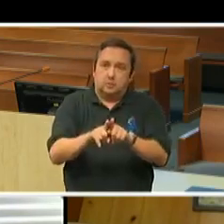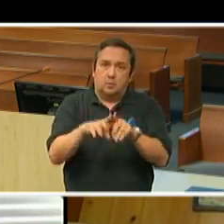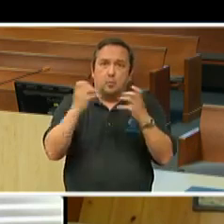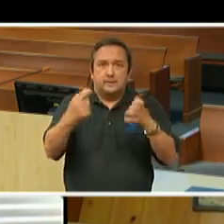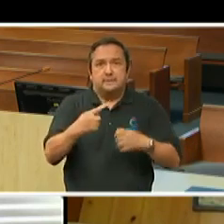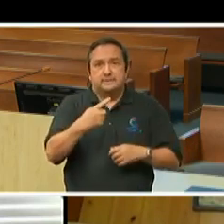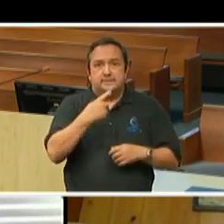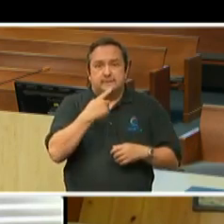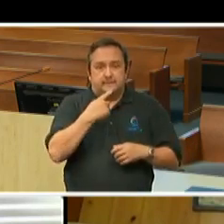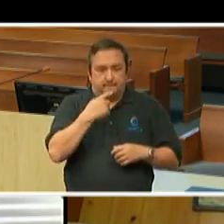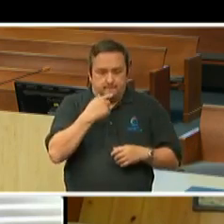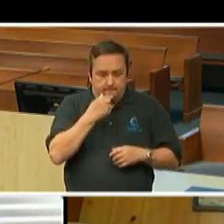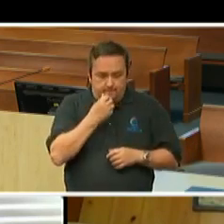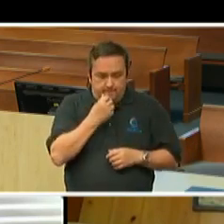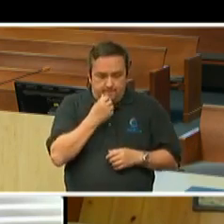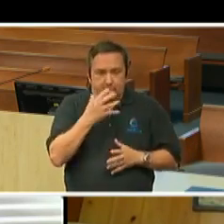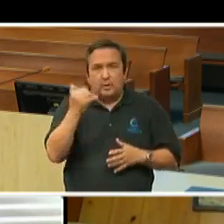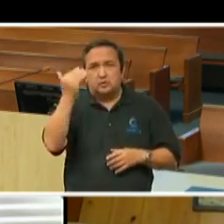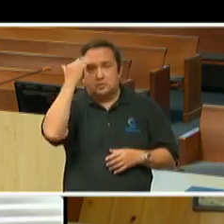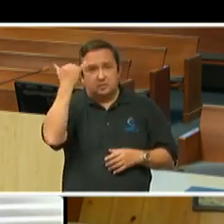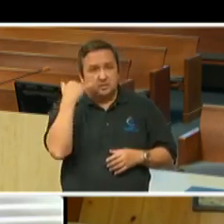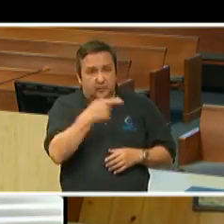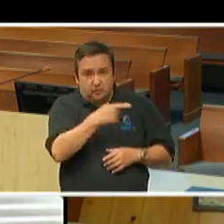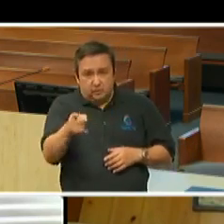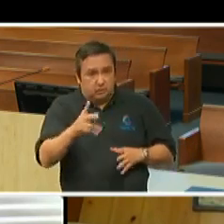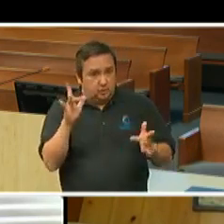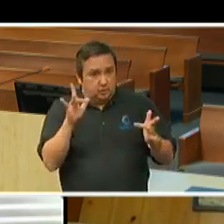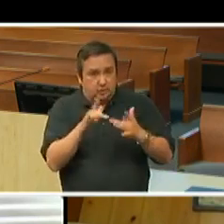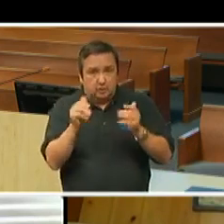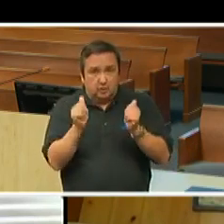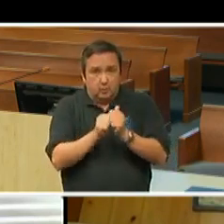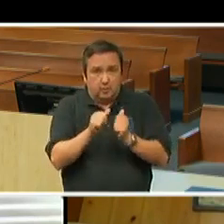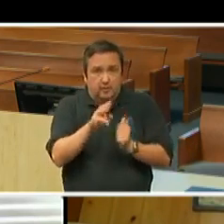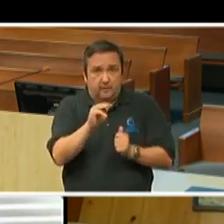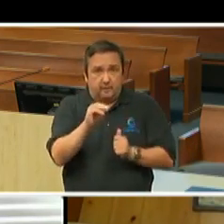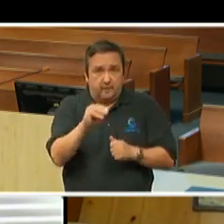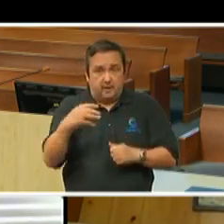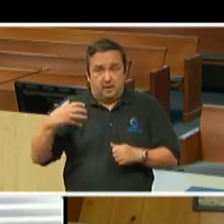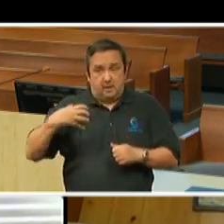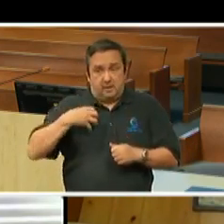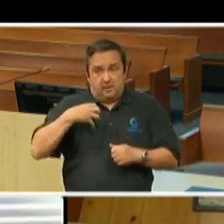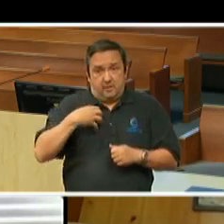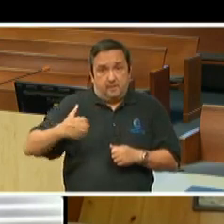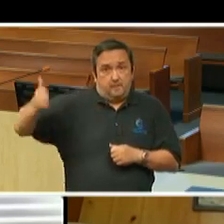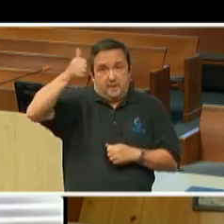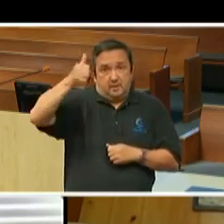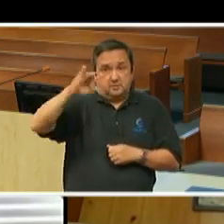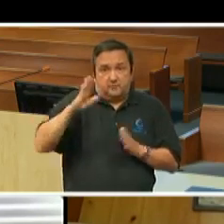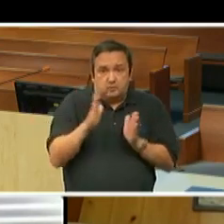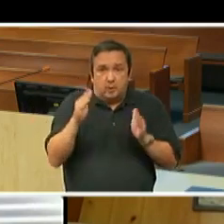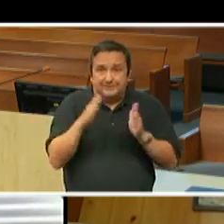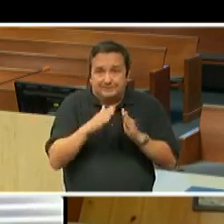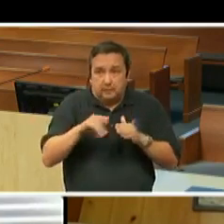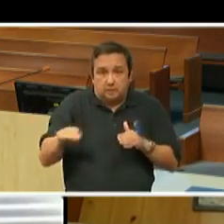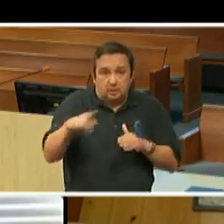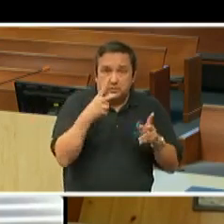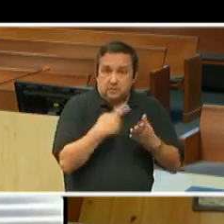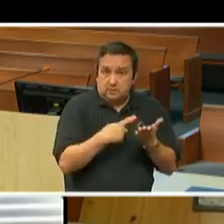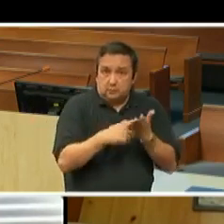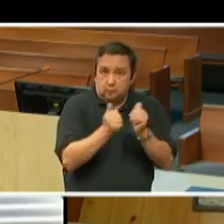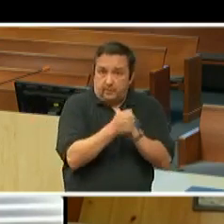know, have you all been in contact with the mayors and the small municipalities to discuss this issue with them